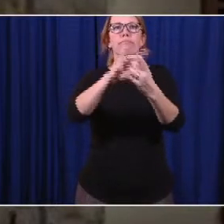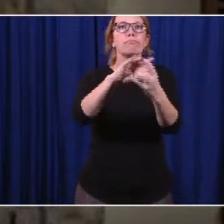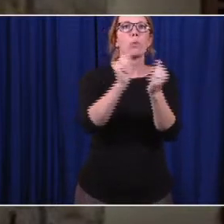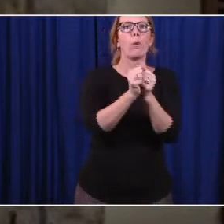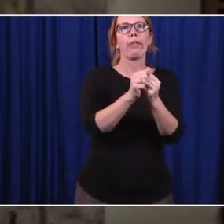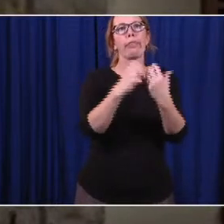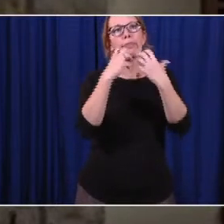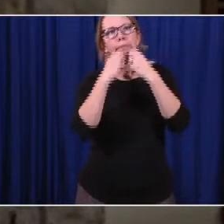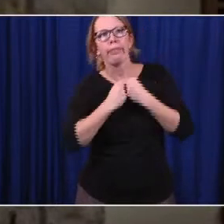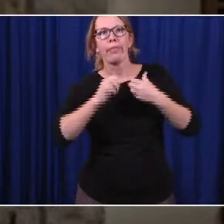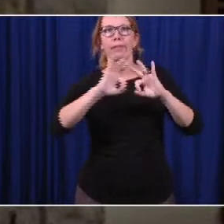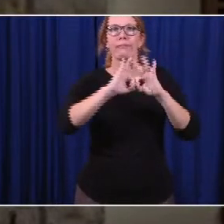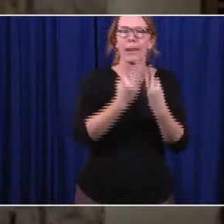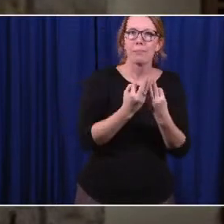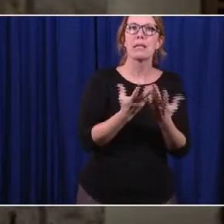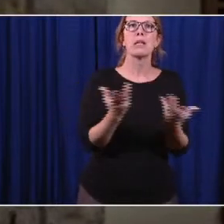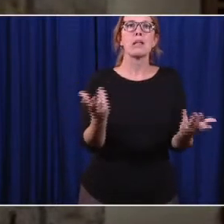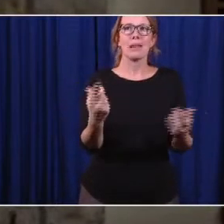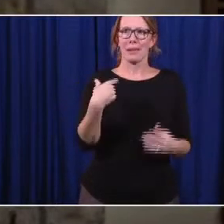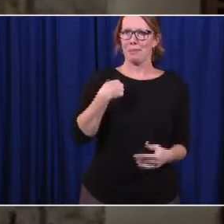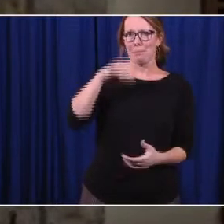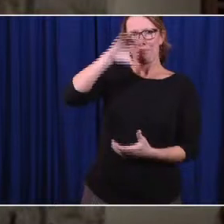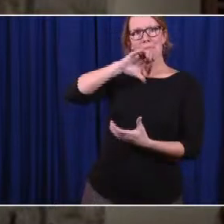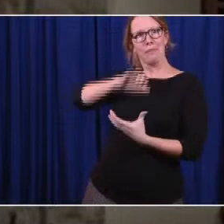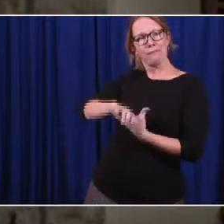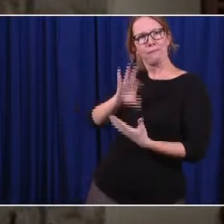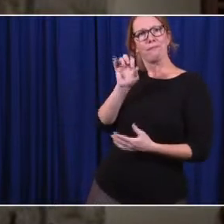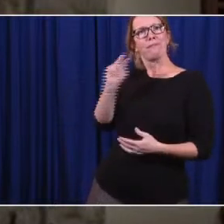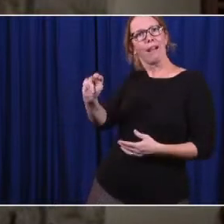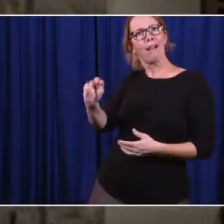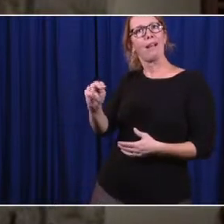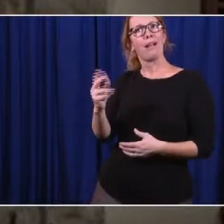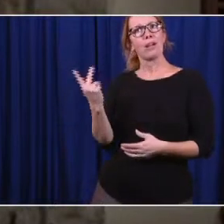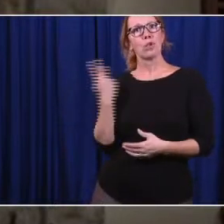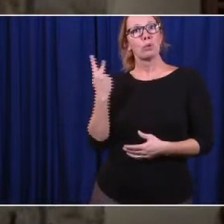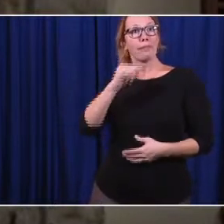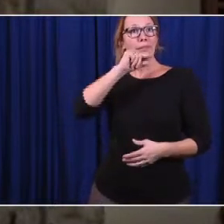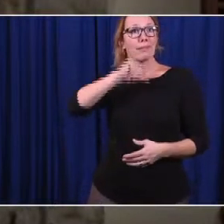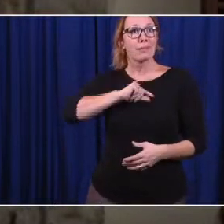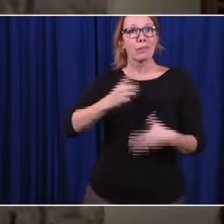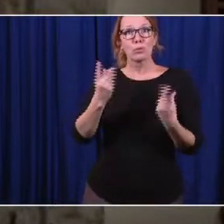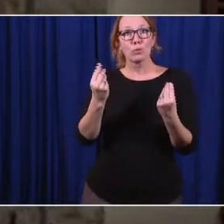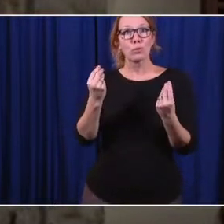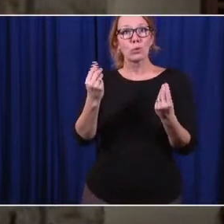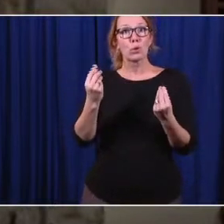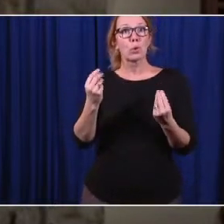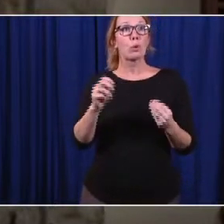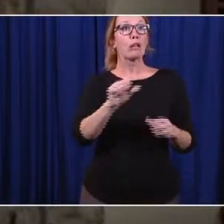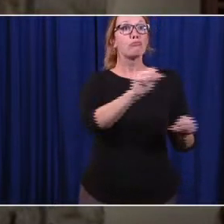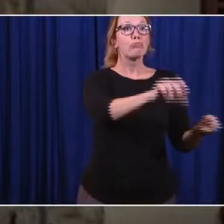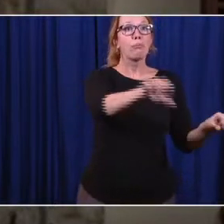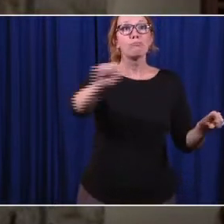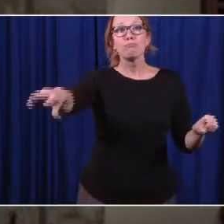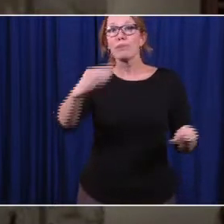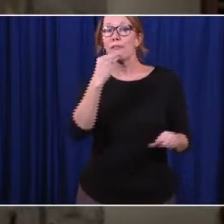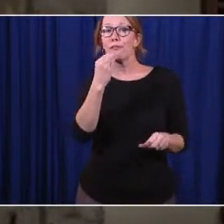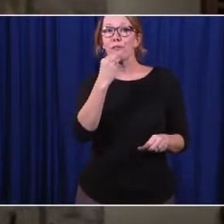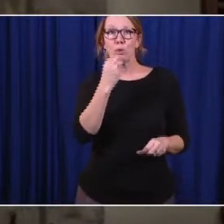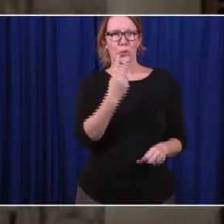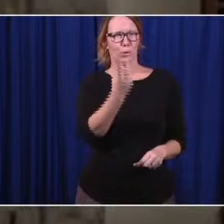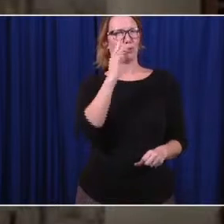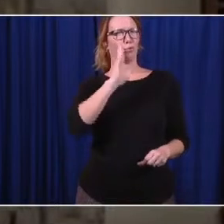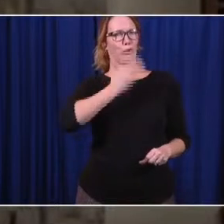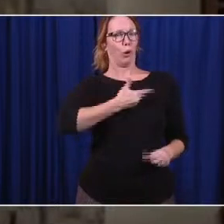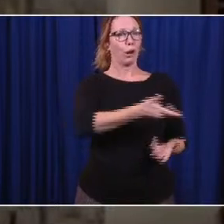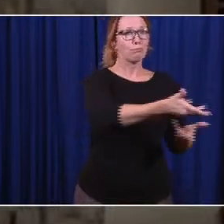Which what Fran and I did over Thanksgiving. We dropped off meals at two of our daughter's house.